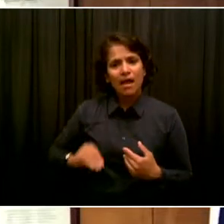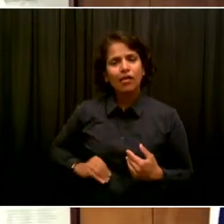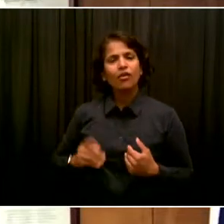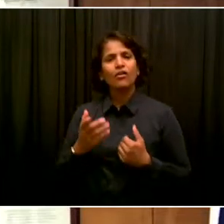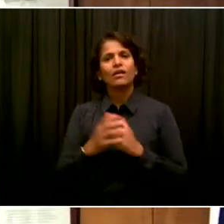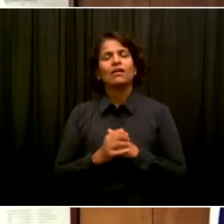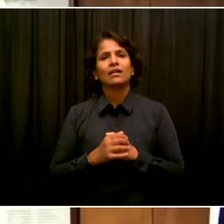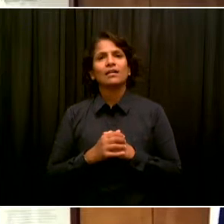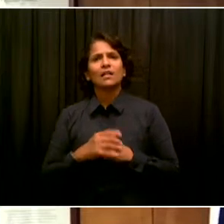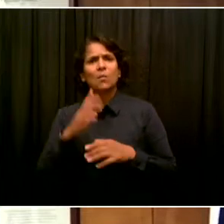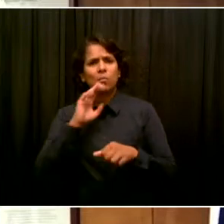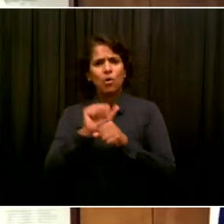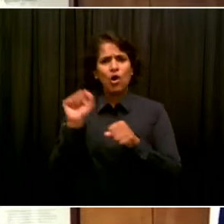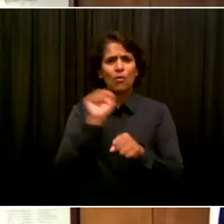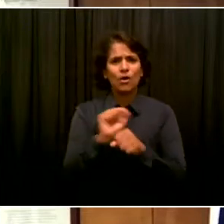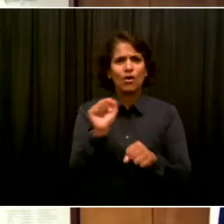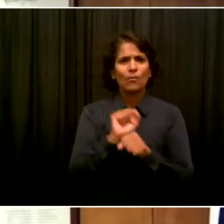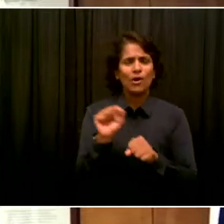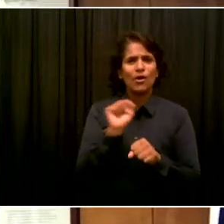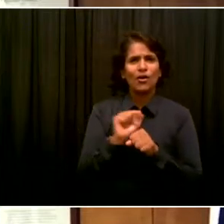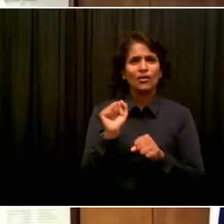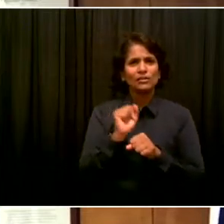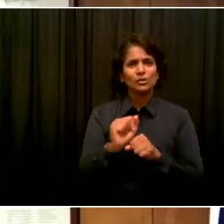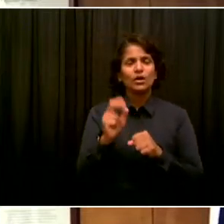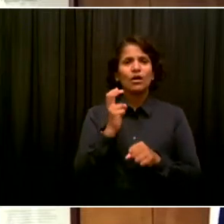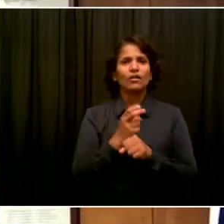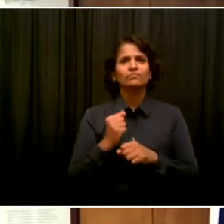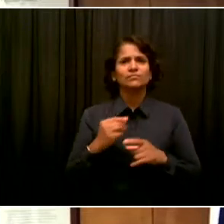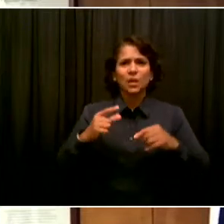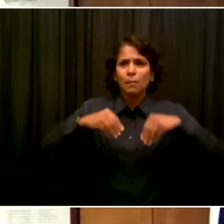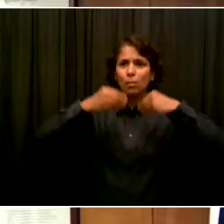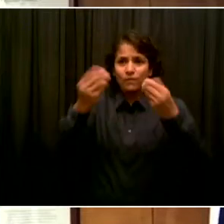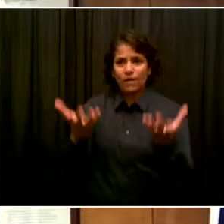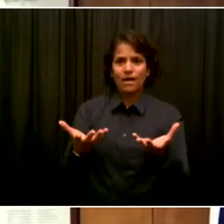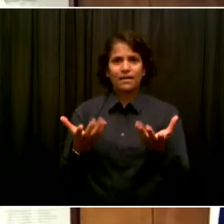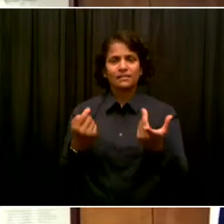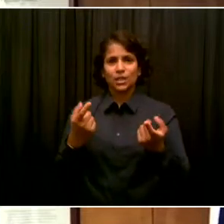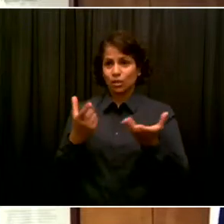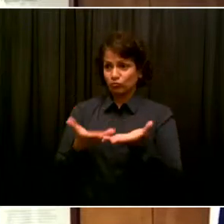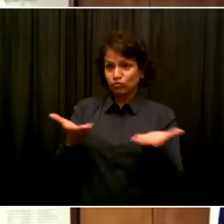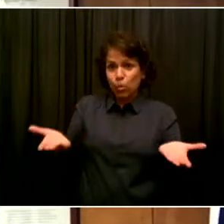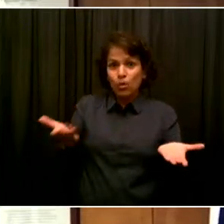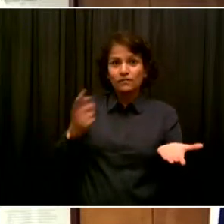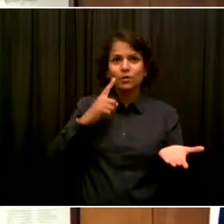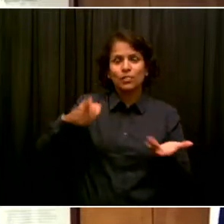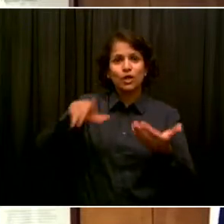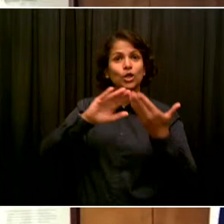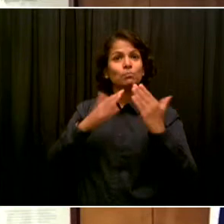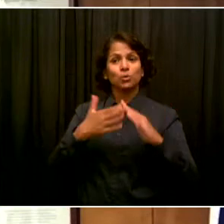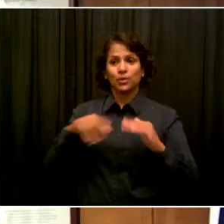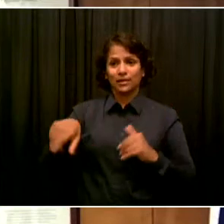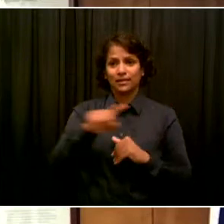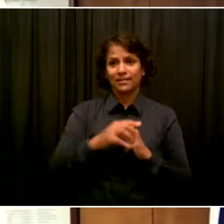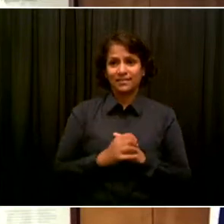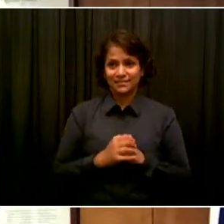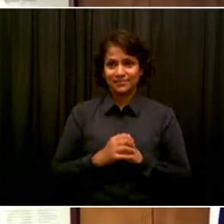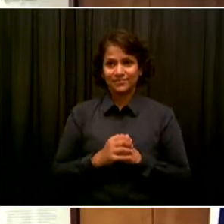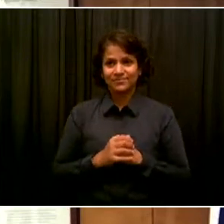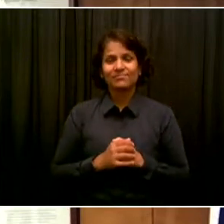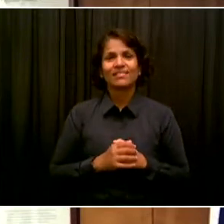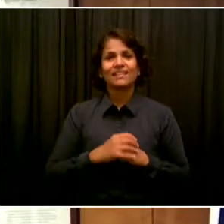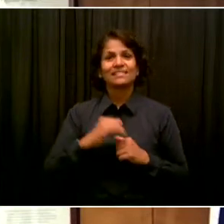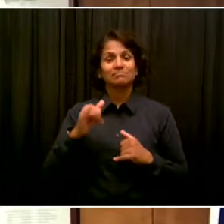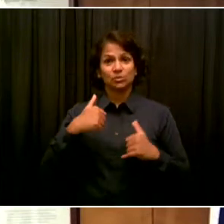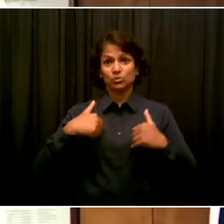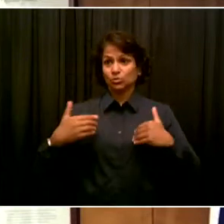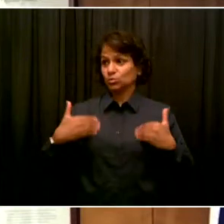do to assist our community in getting something that will last the test of time for those young folks in our community. But this program